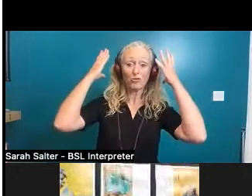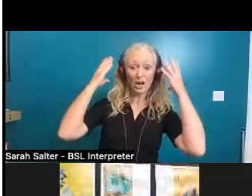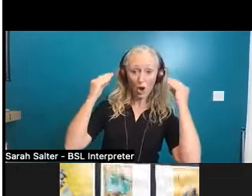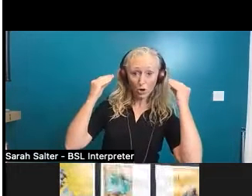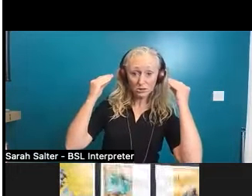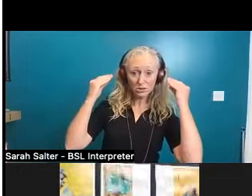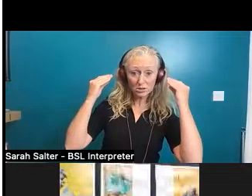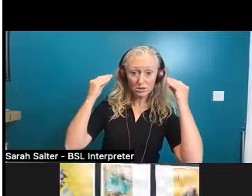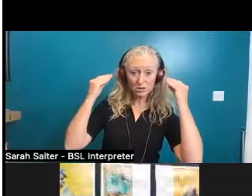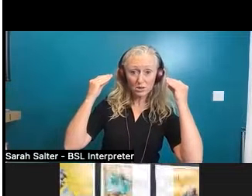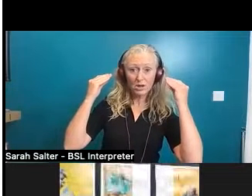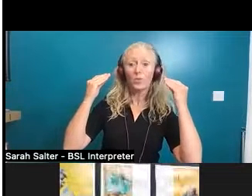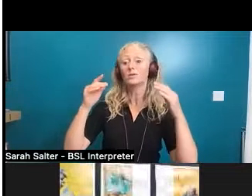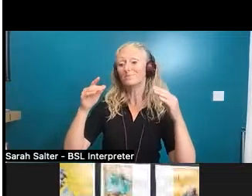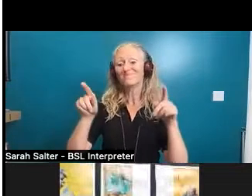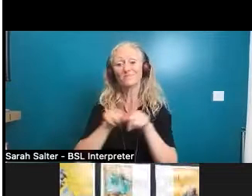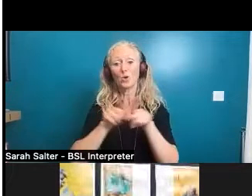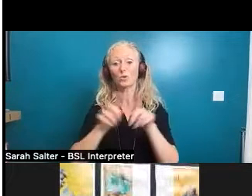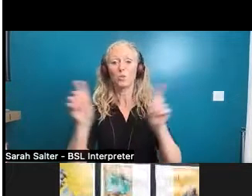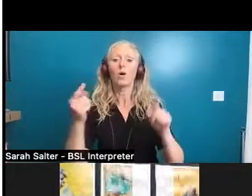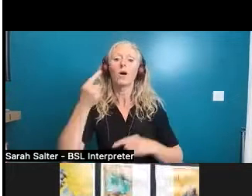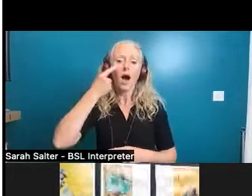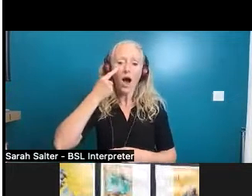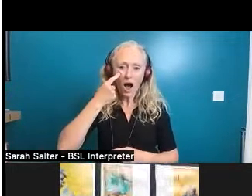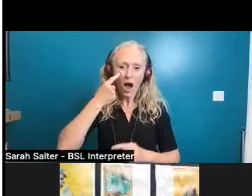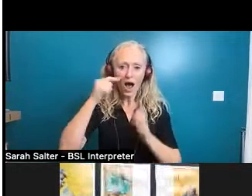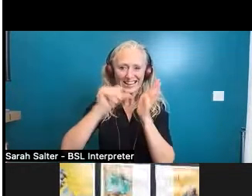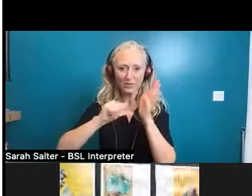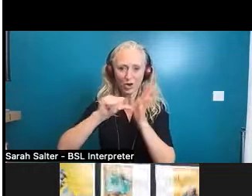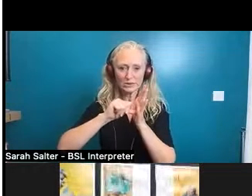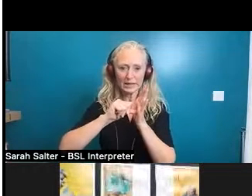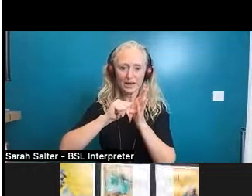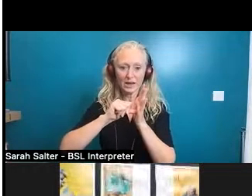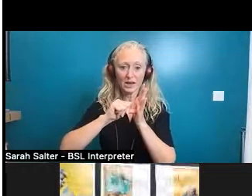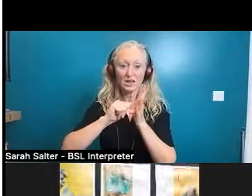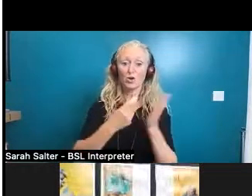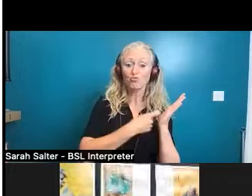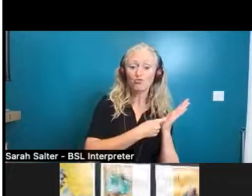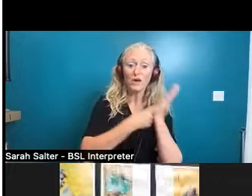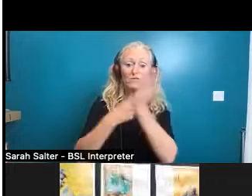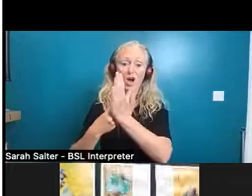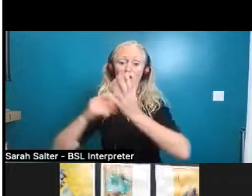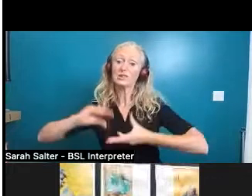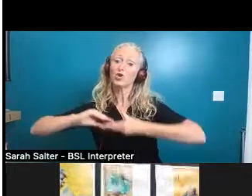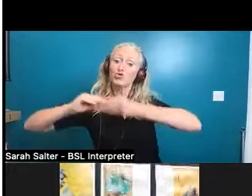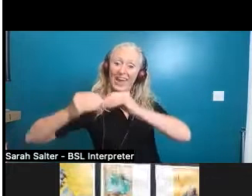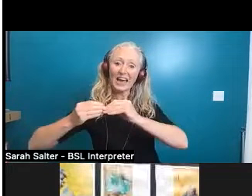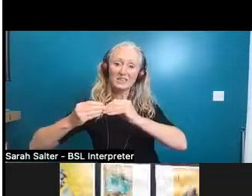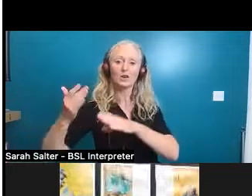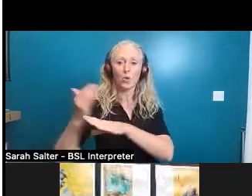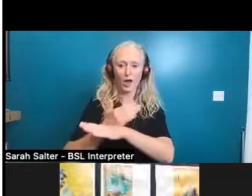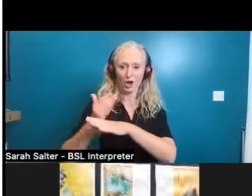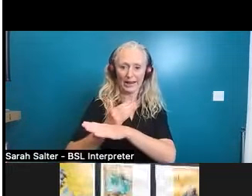classically, a referral is made to an ophthalmologist relatively early. Now, we're trying to change that a